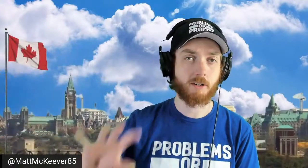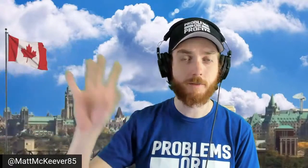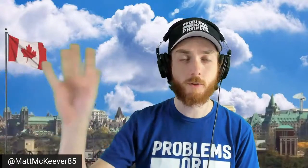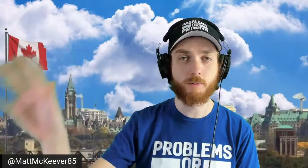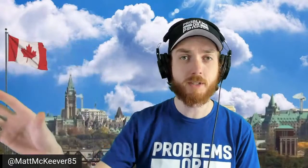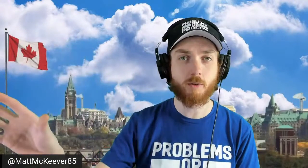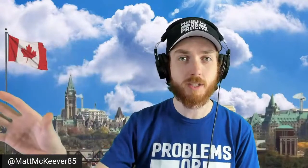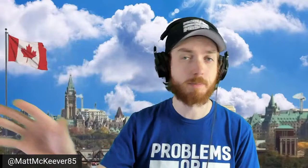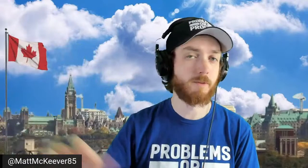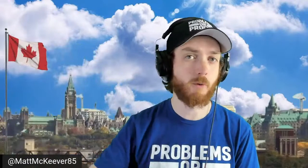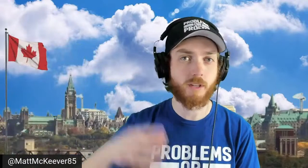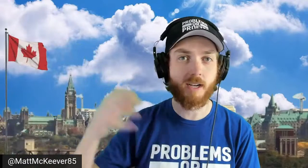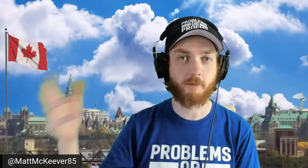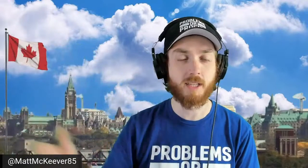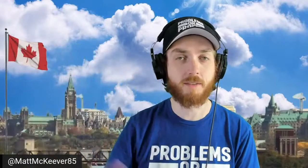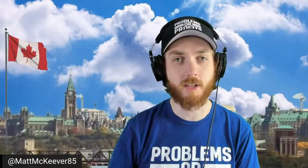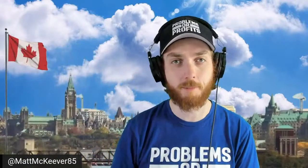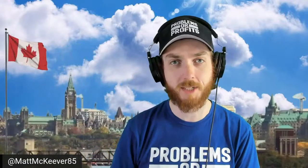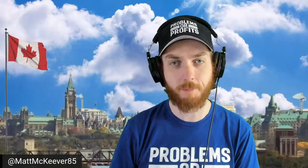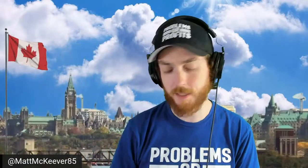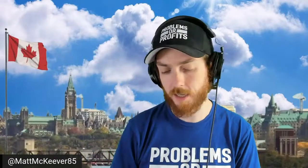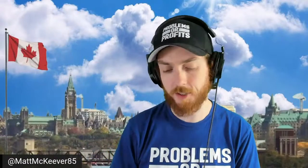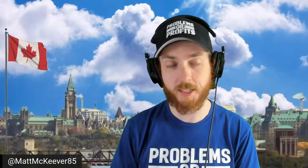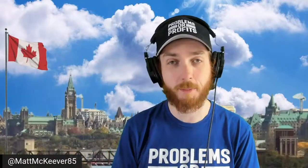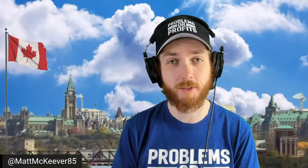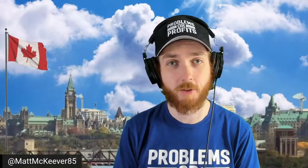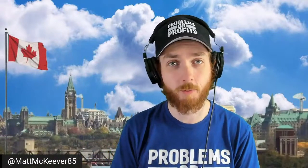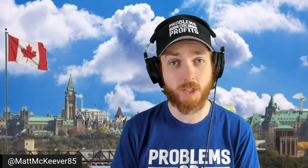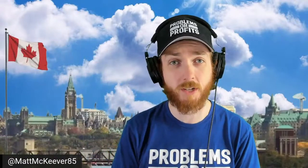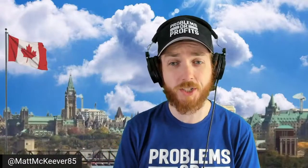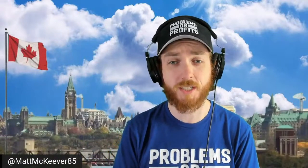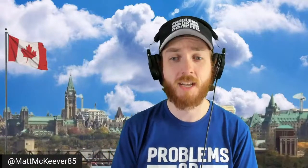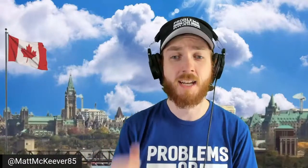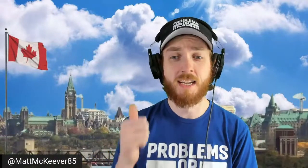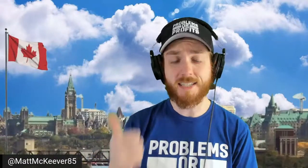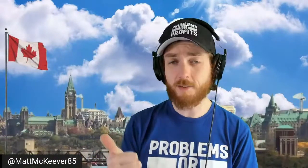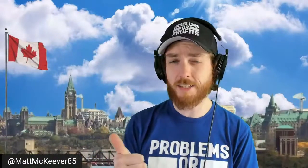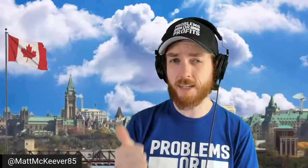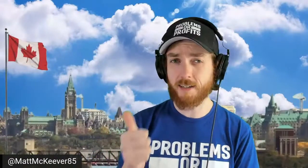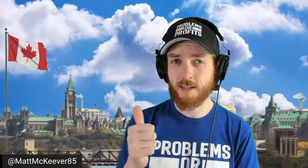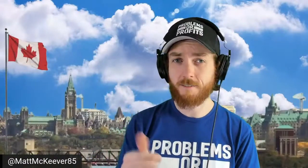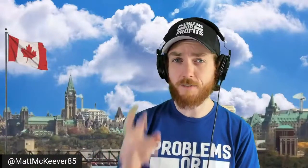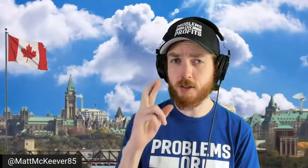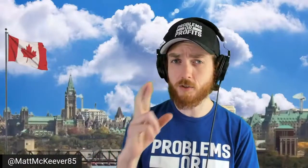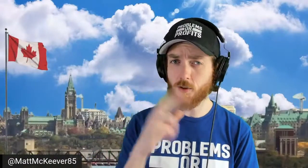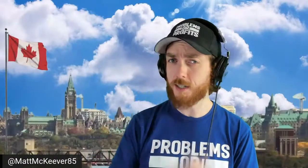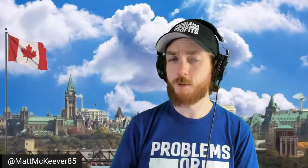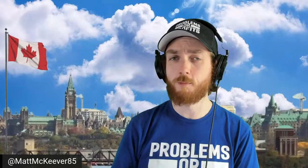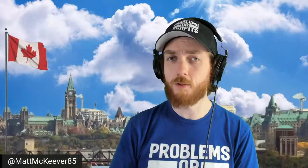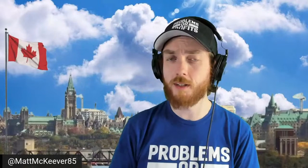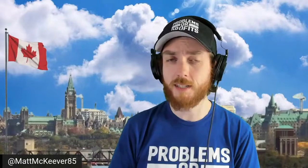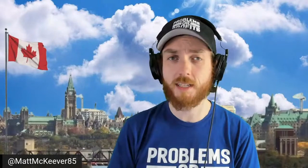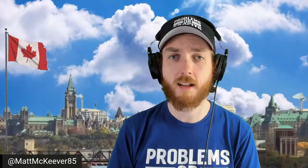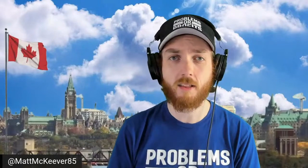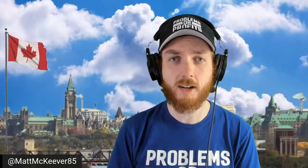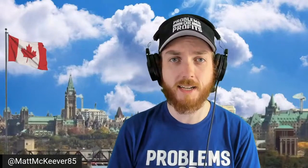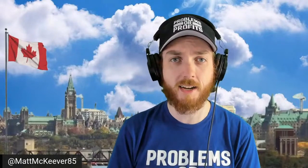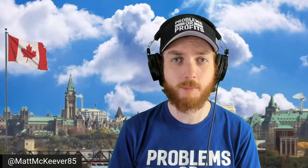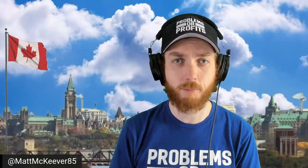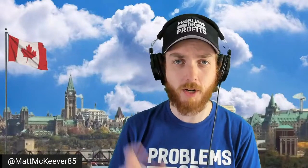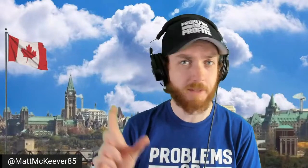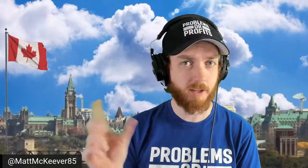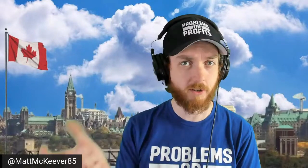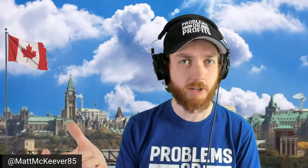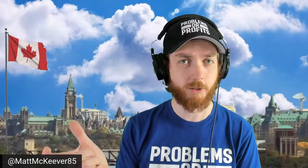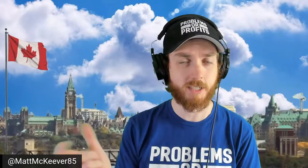want to share, a few resources before the government even comes up and tells us about the new restrictions. Sounds like, fingers crossed, we won't at least get a lockdown,